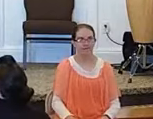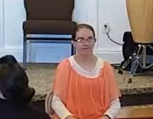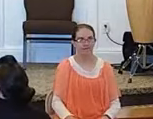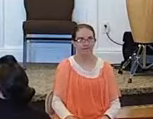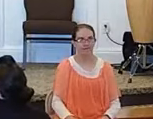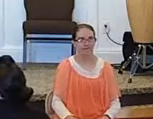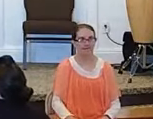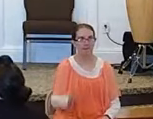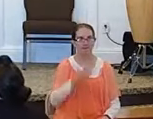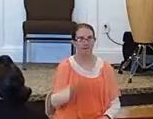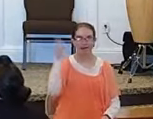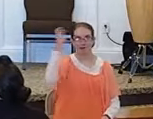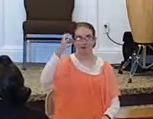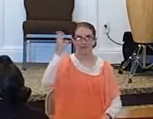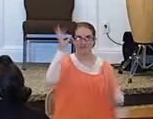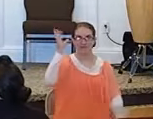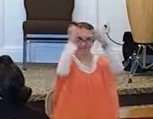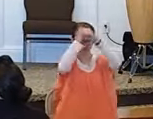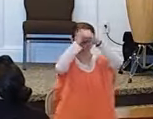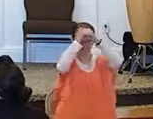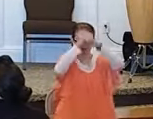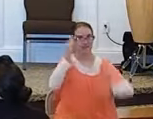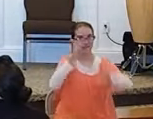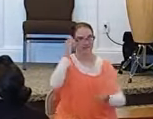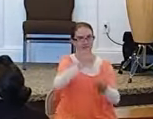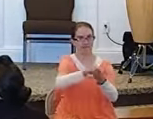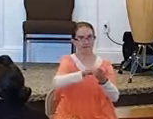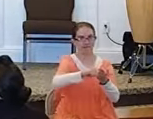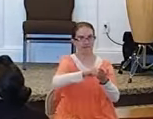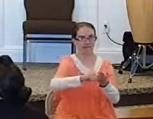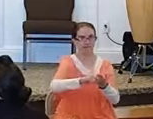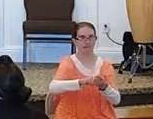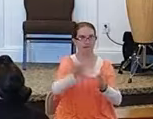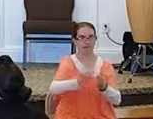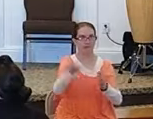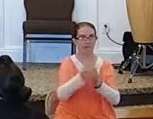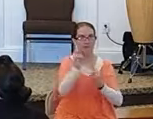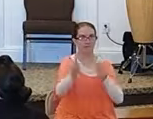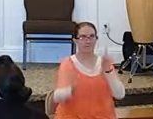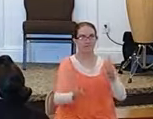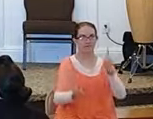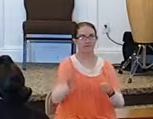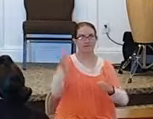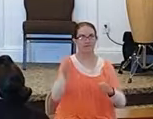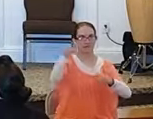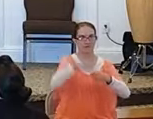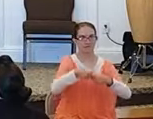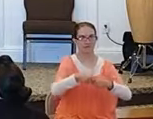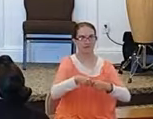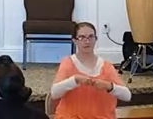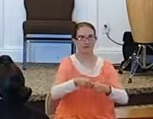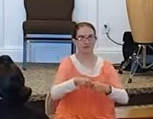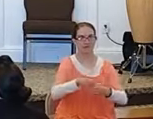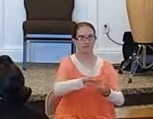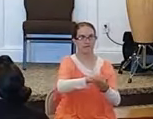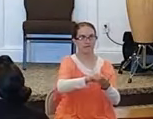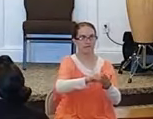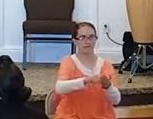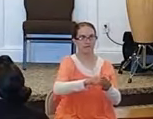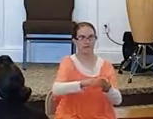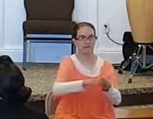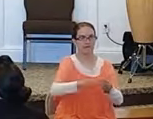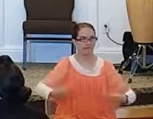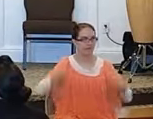This is just my crazy imagination. But I think he was writing all those people that were standing there were stoned. I think he was just writing their sins on the